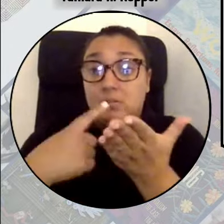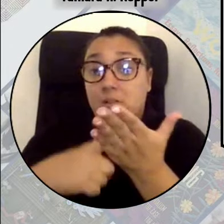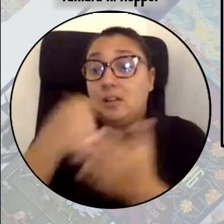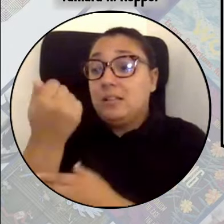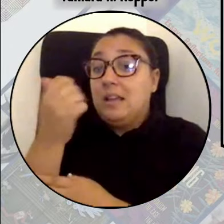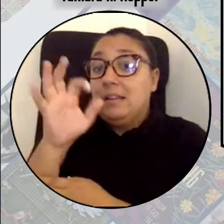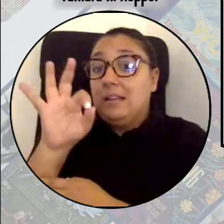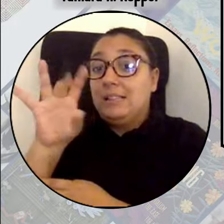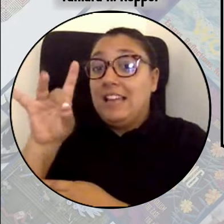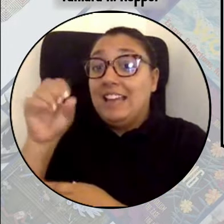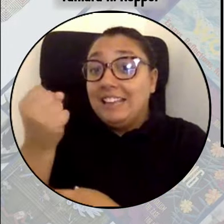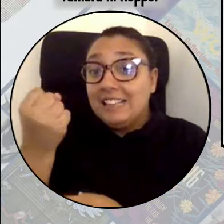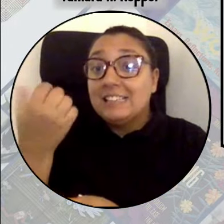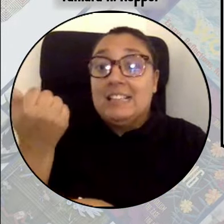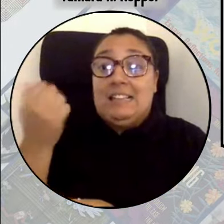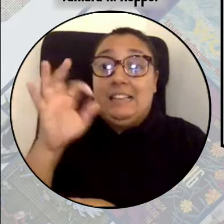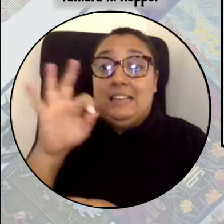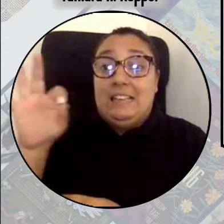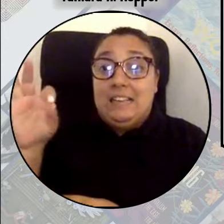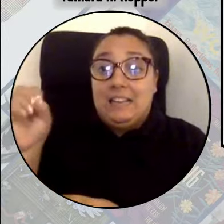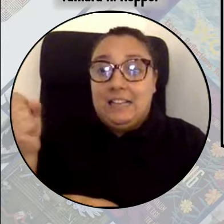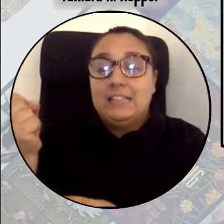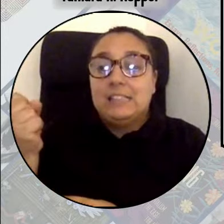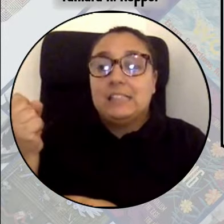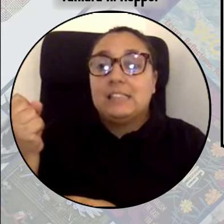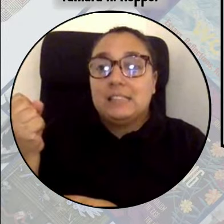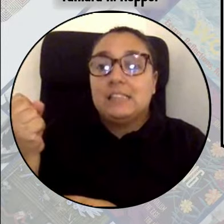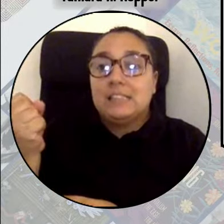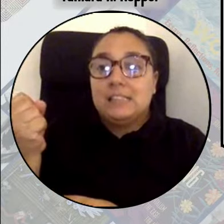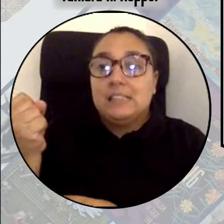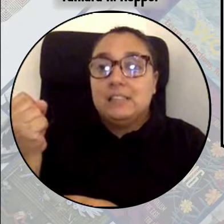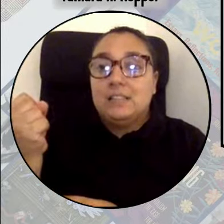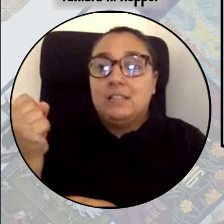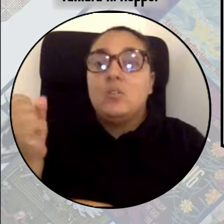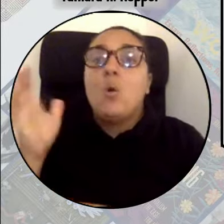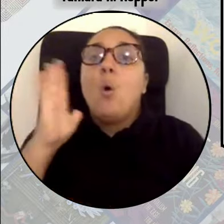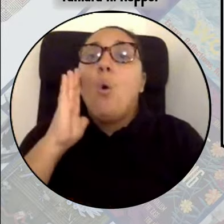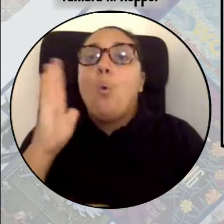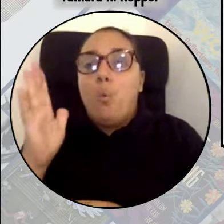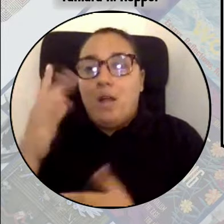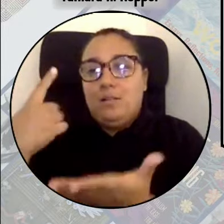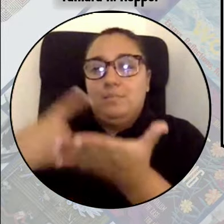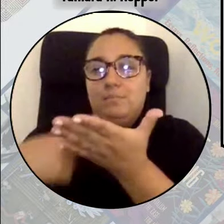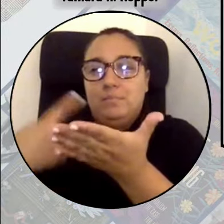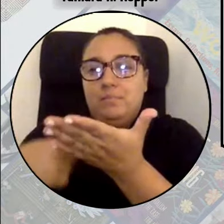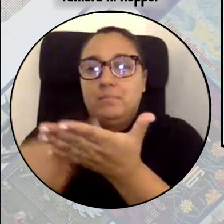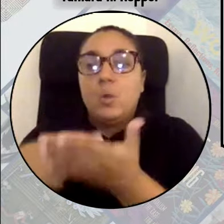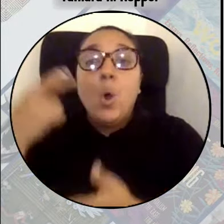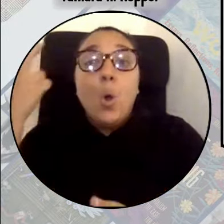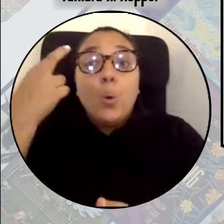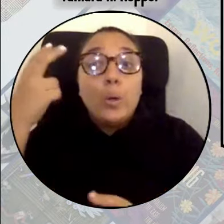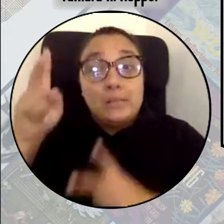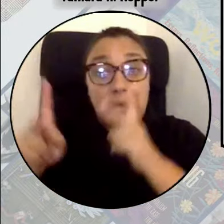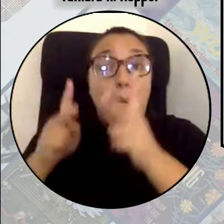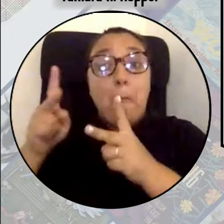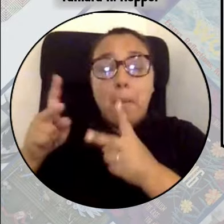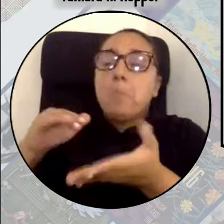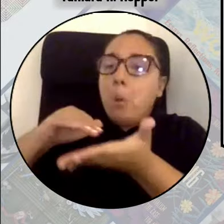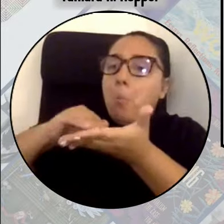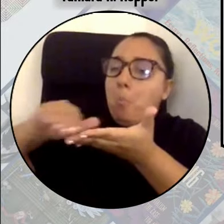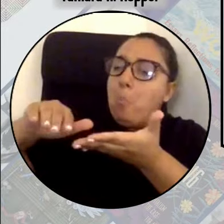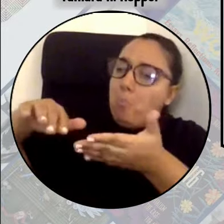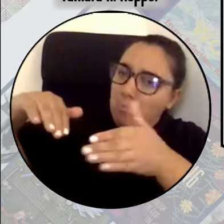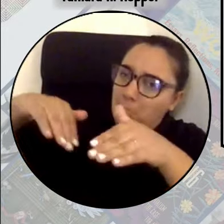see where a lot of kind of grounds for admission and the kind of rights that are increasingly taken away from